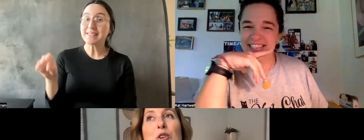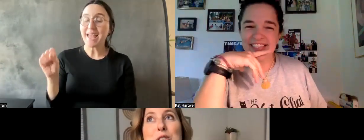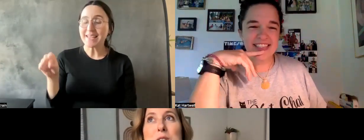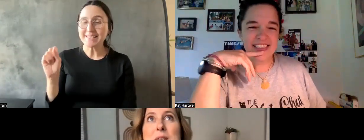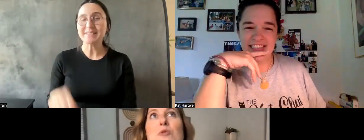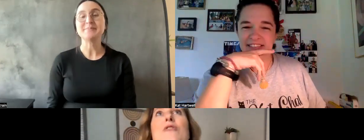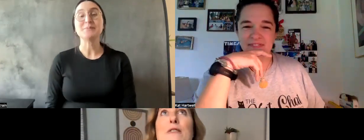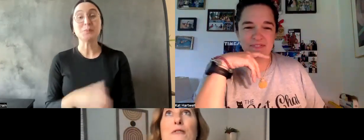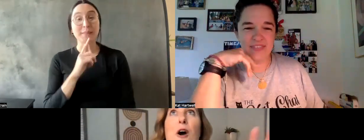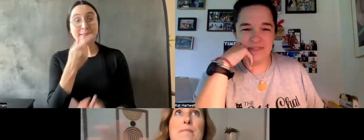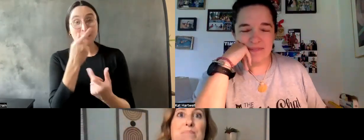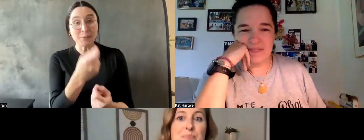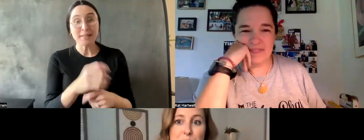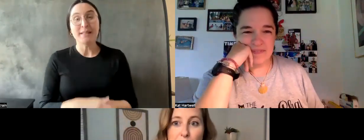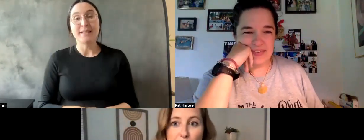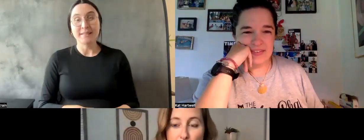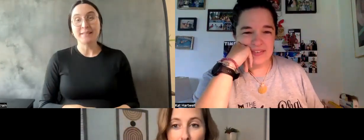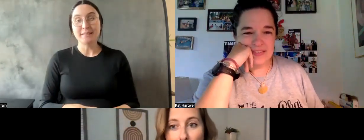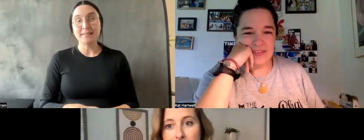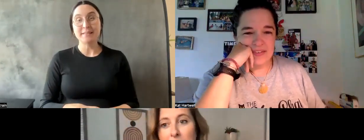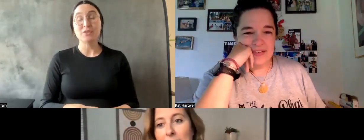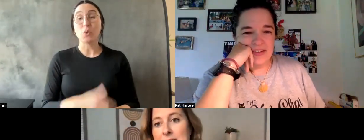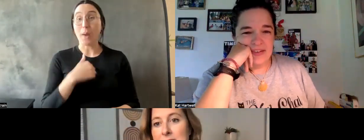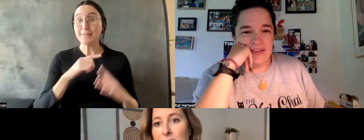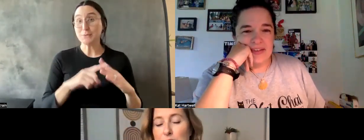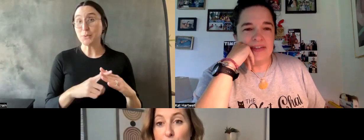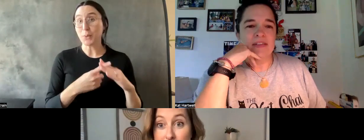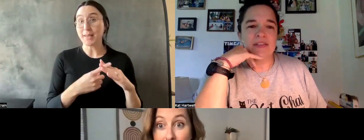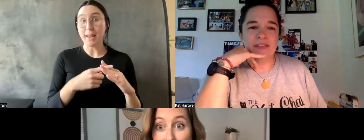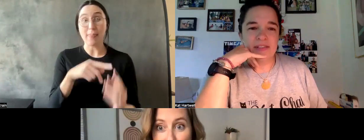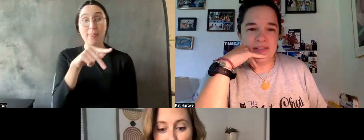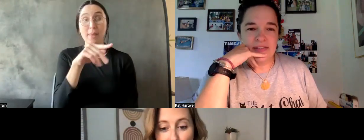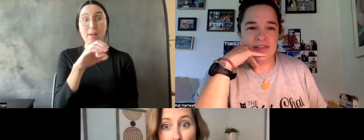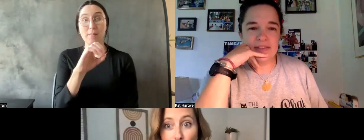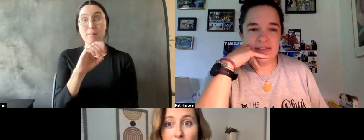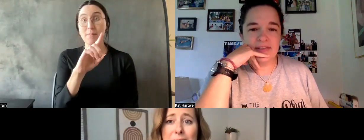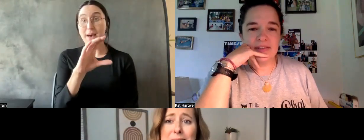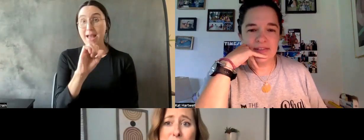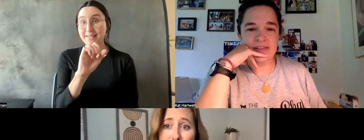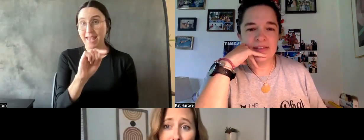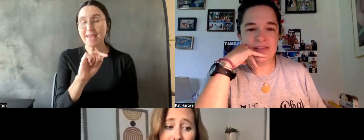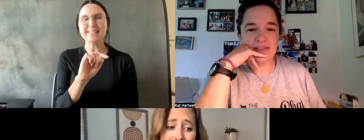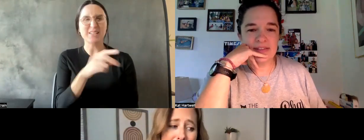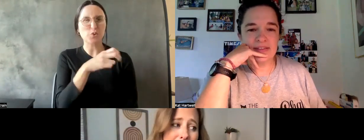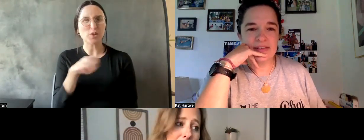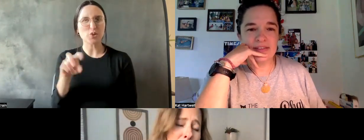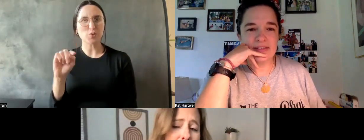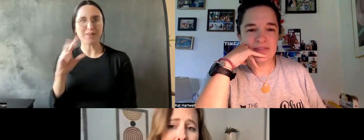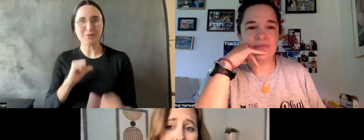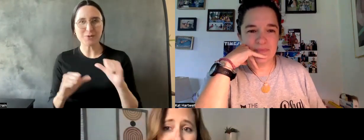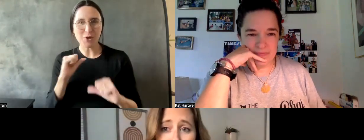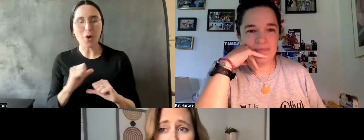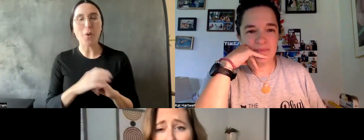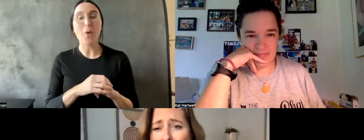it's so interesting moving from doing a podcast to a television show. At least with the podcast, it's like,